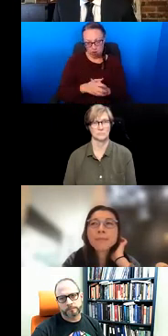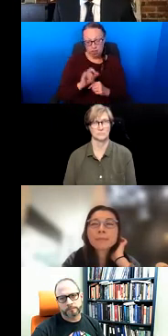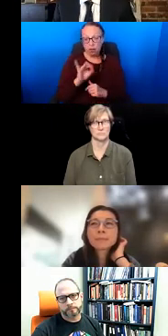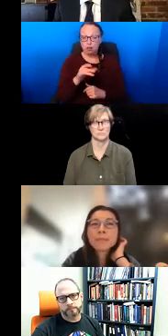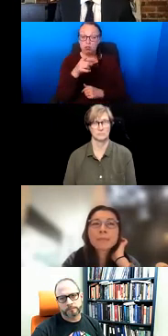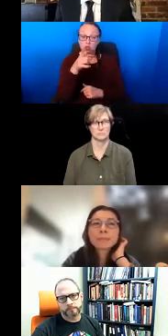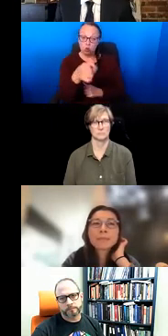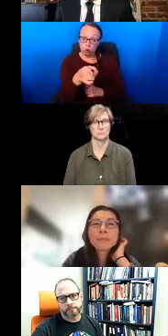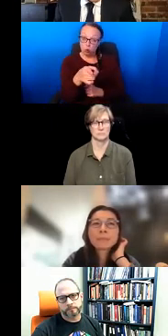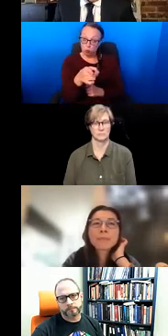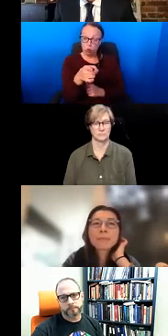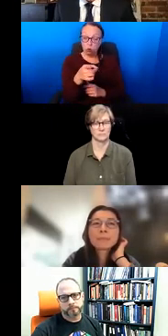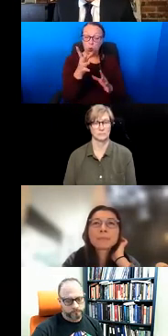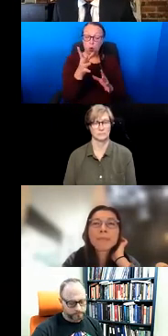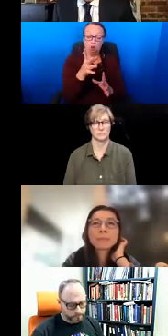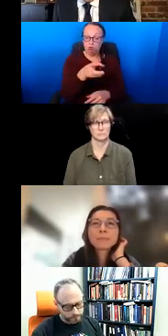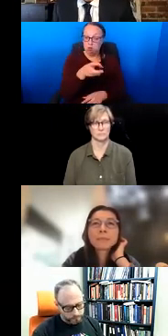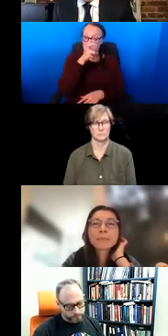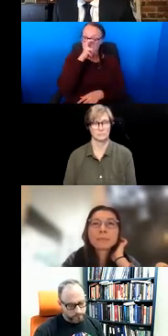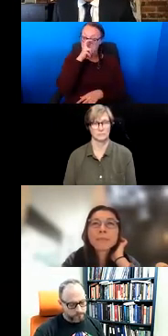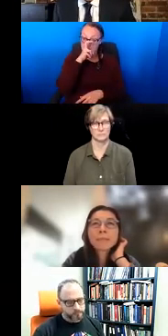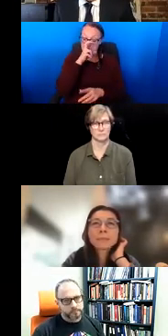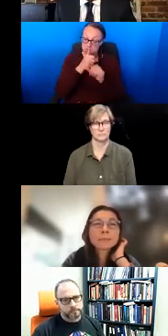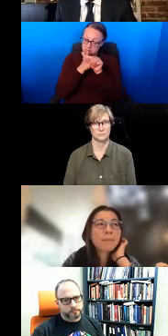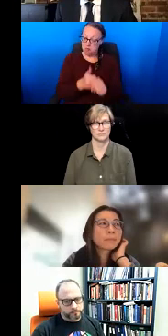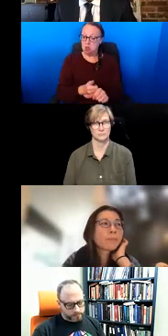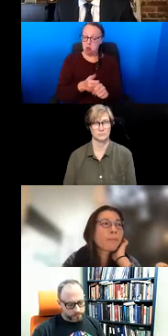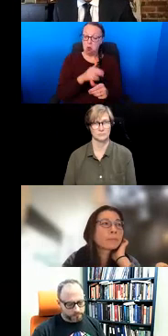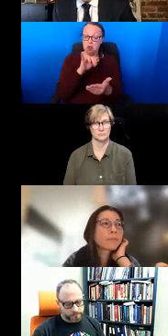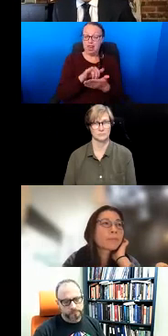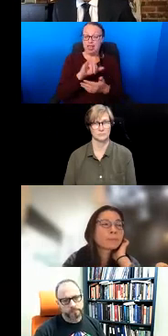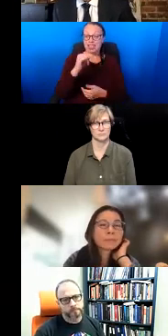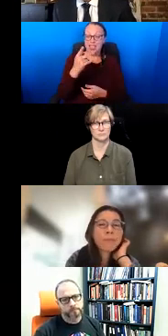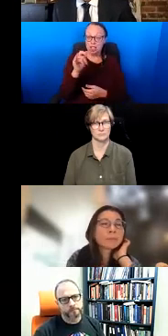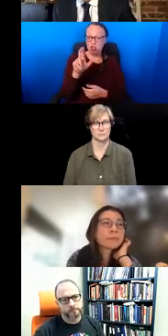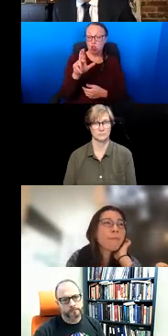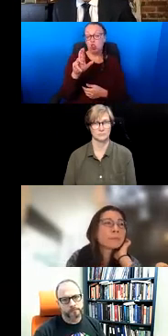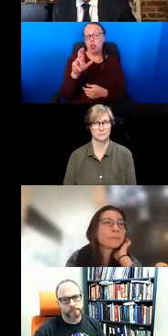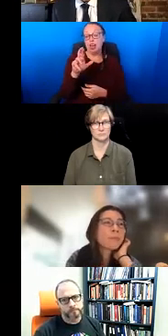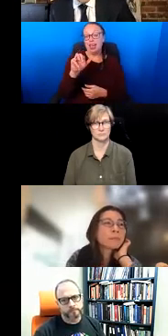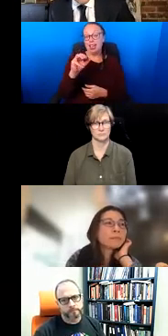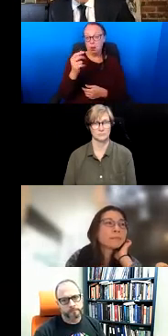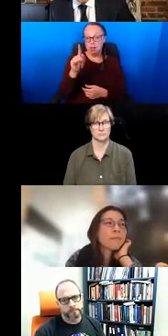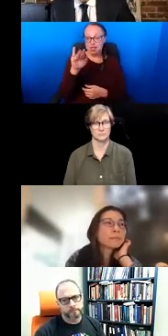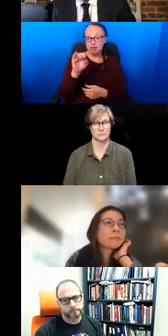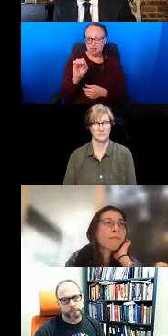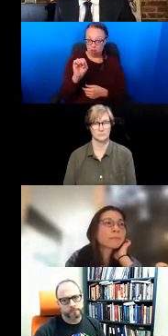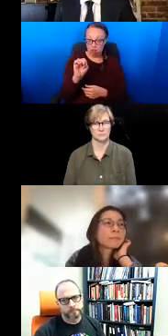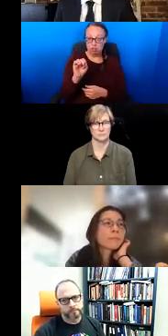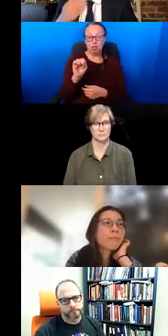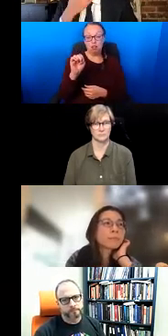adherent to the interhemispheric inhibition hypothesis, interhemispheric inhibition hardliner, you would say,